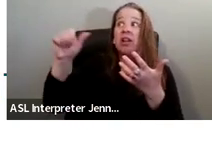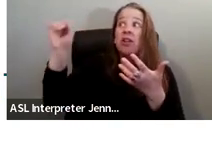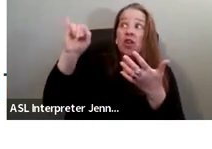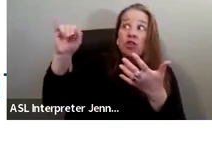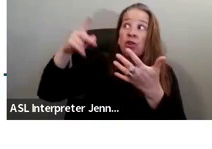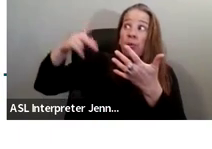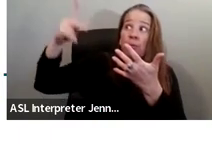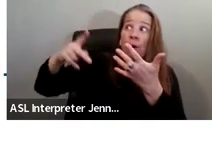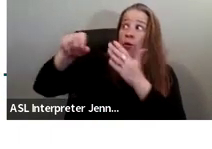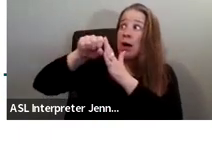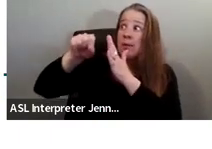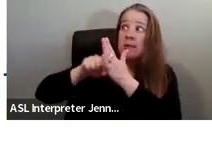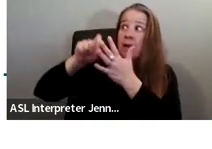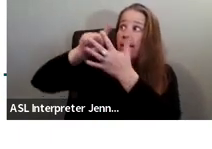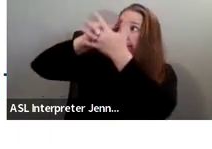program or state plan